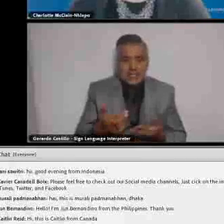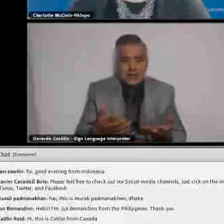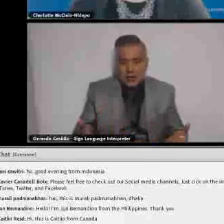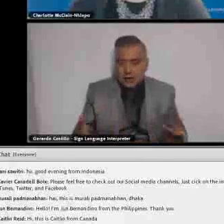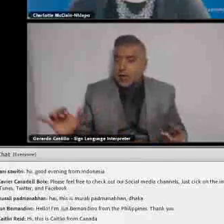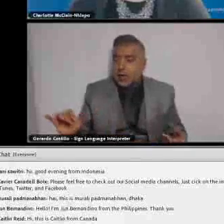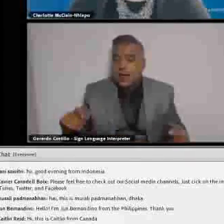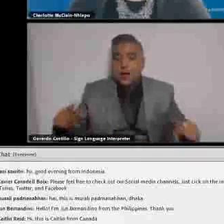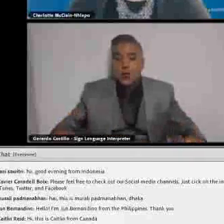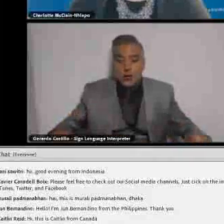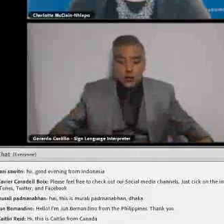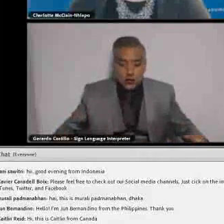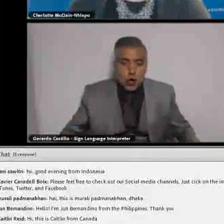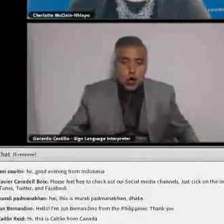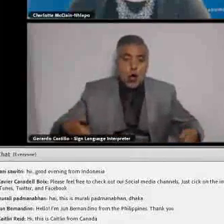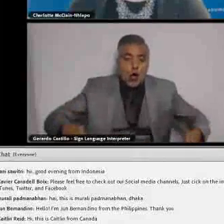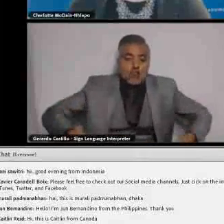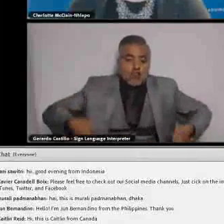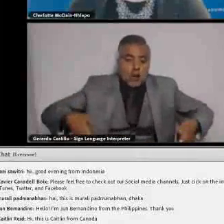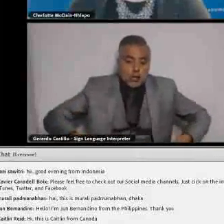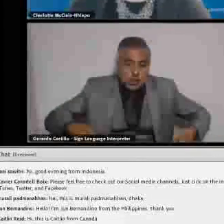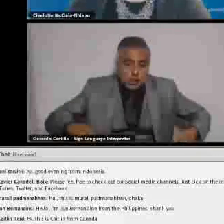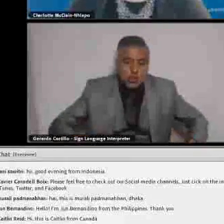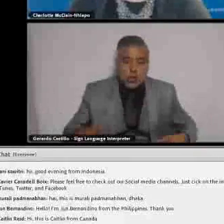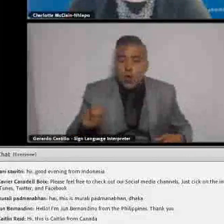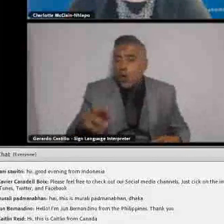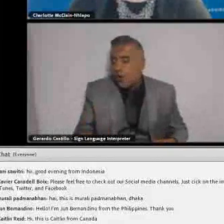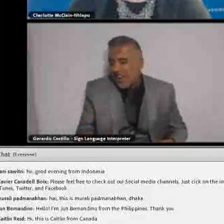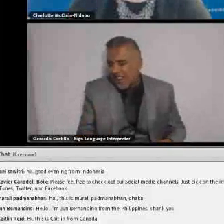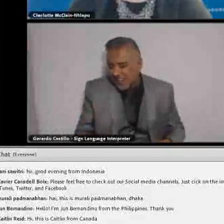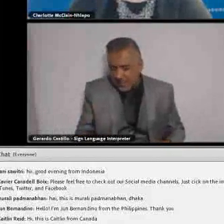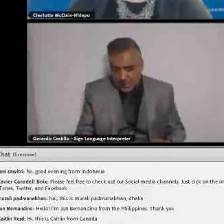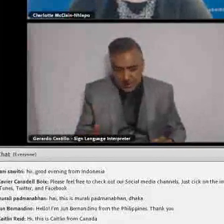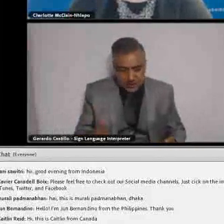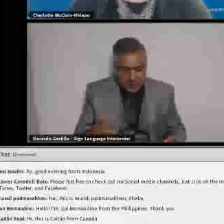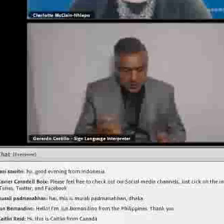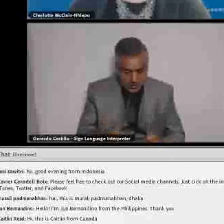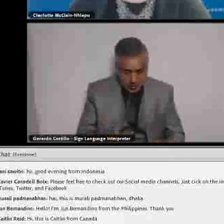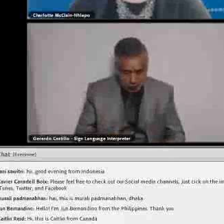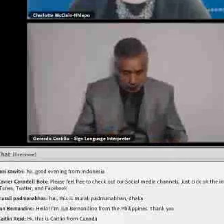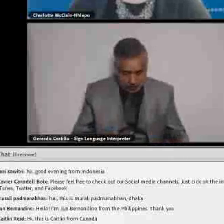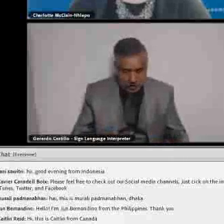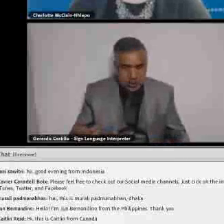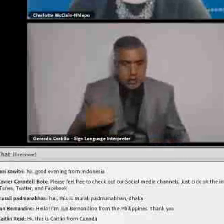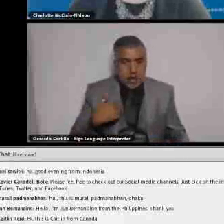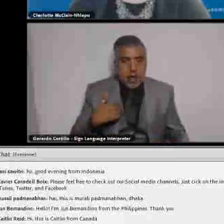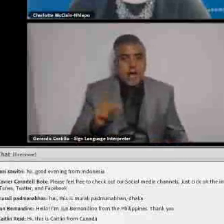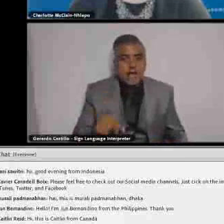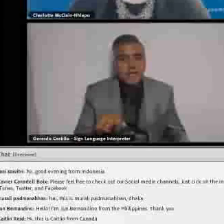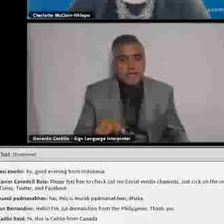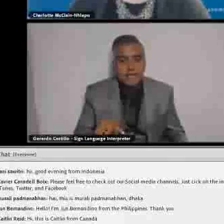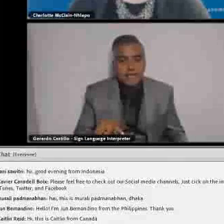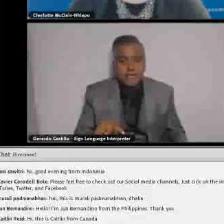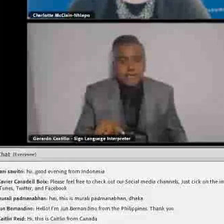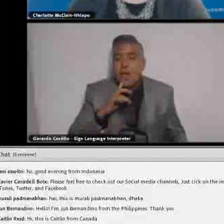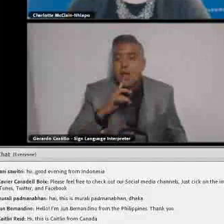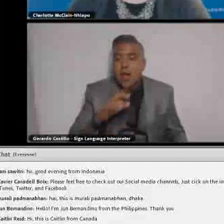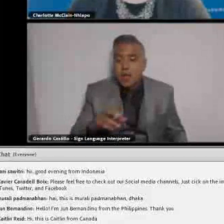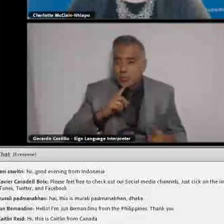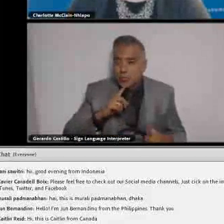crutches, or any durable medical equipment in the disaster itself and in the response